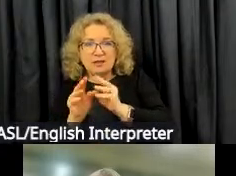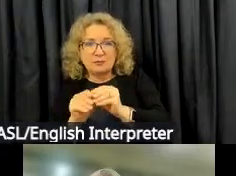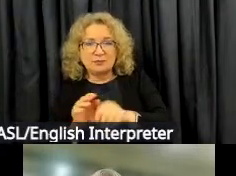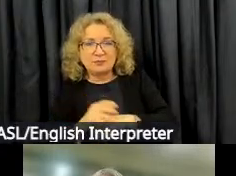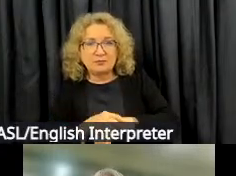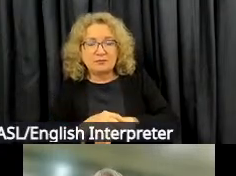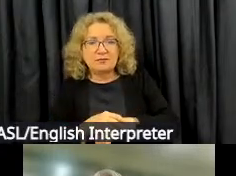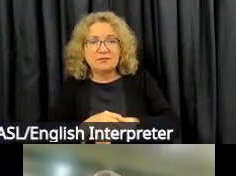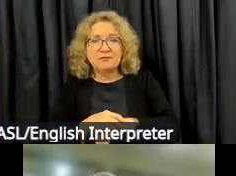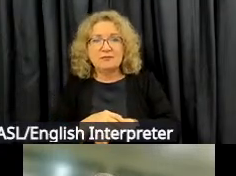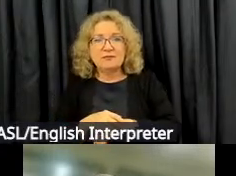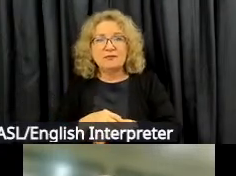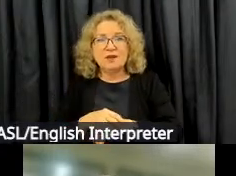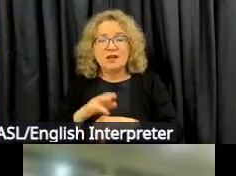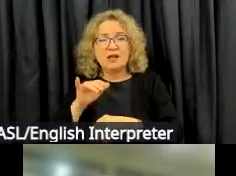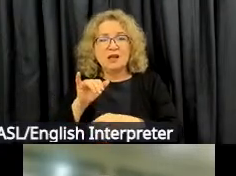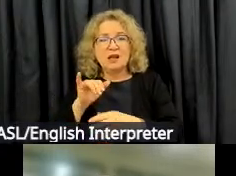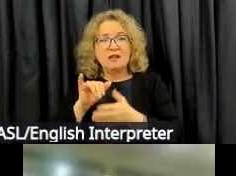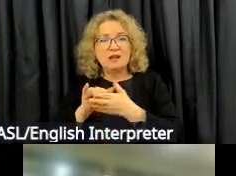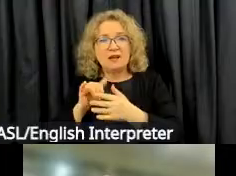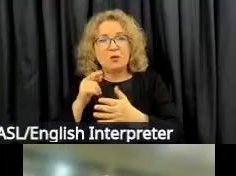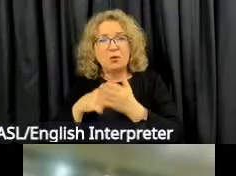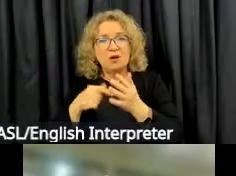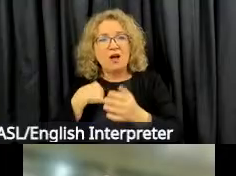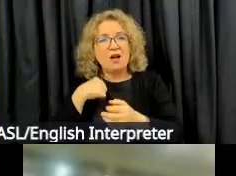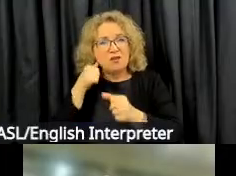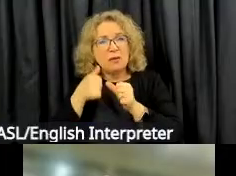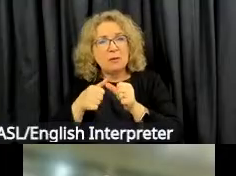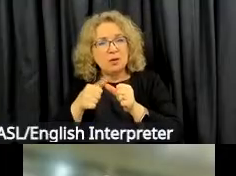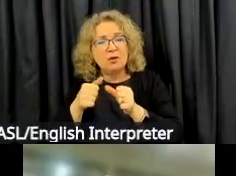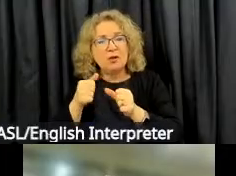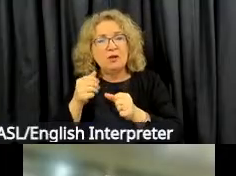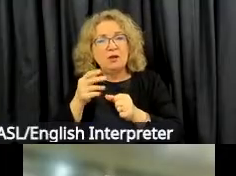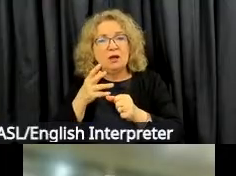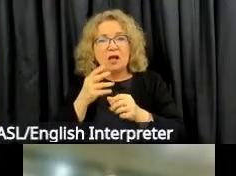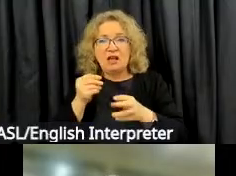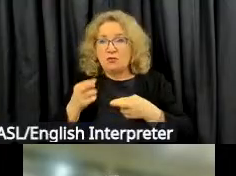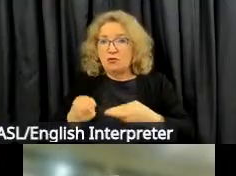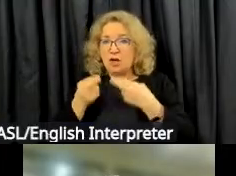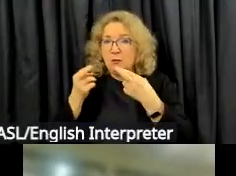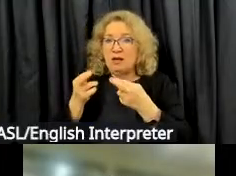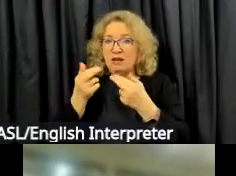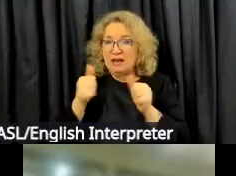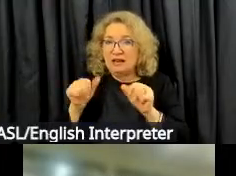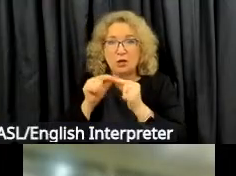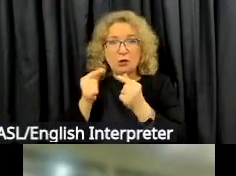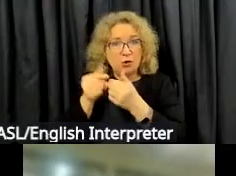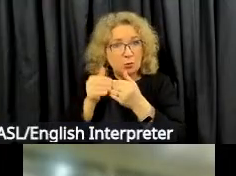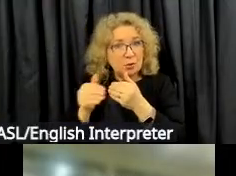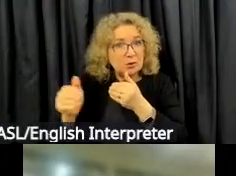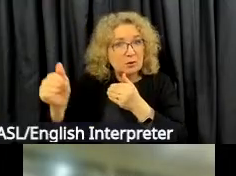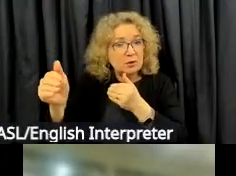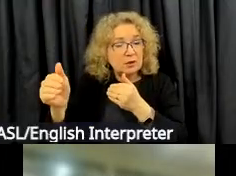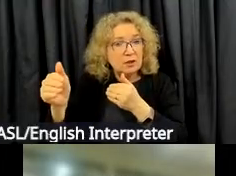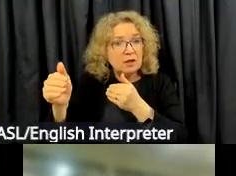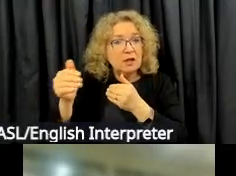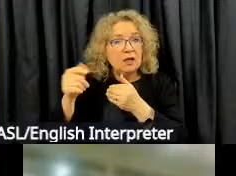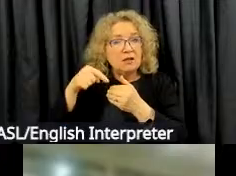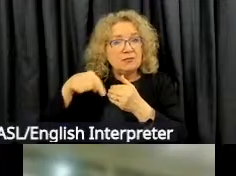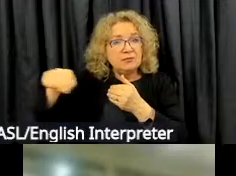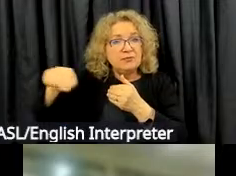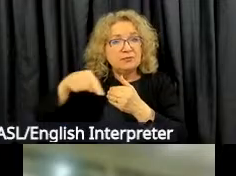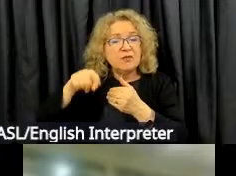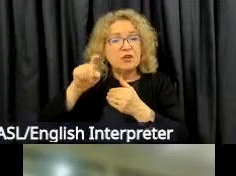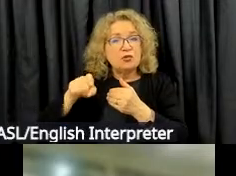would advise, any group like this going forward to continue to have as wide array of opportunities for people